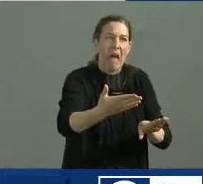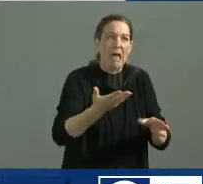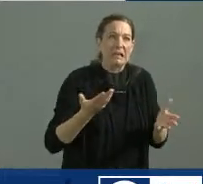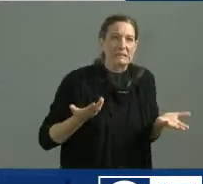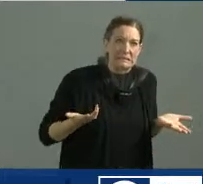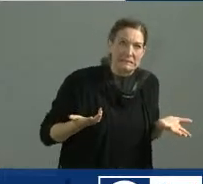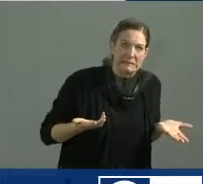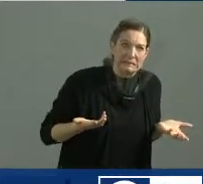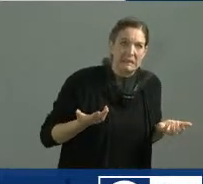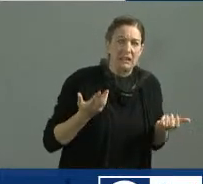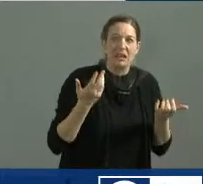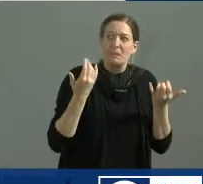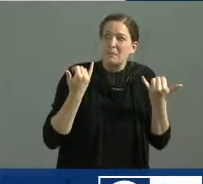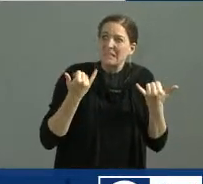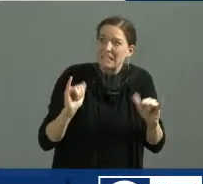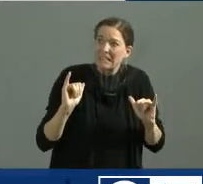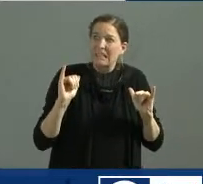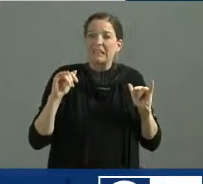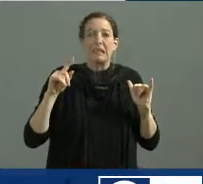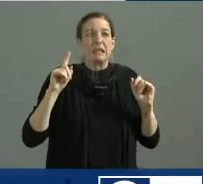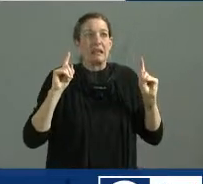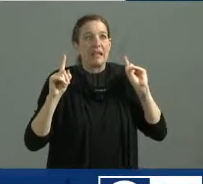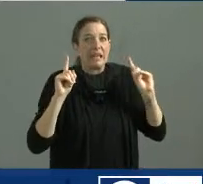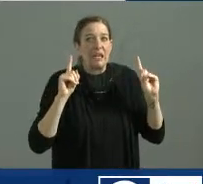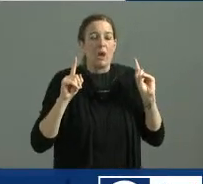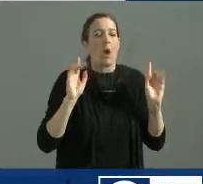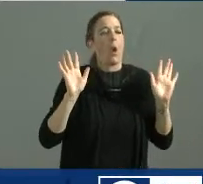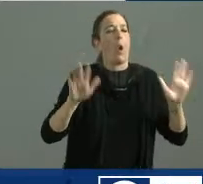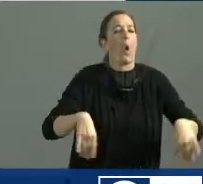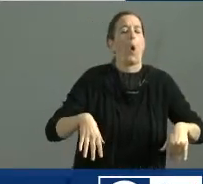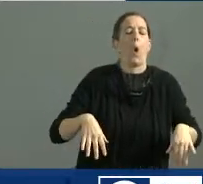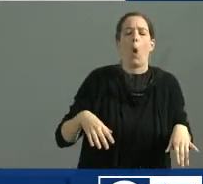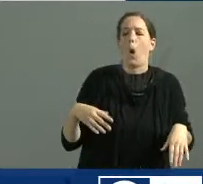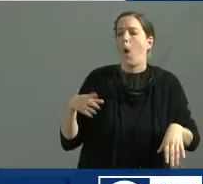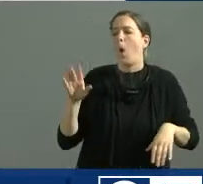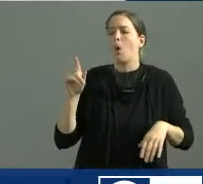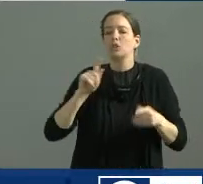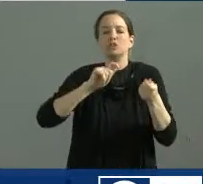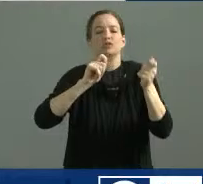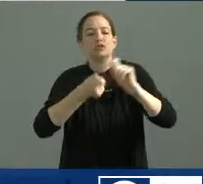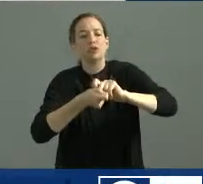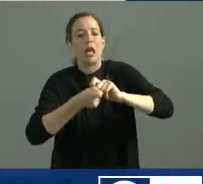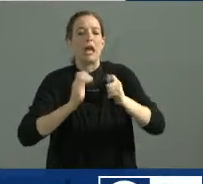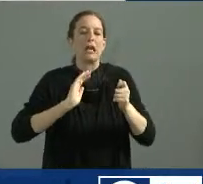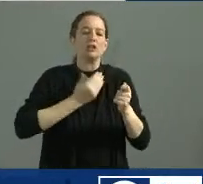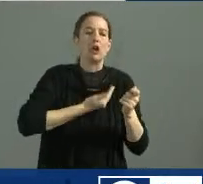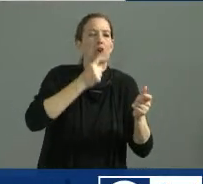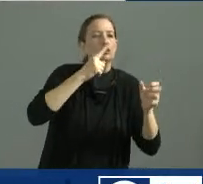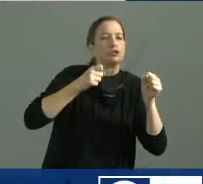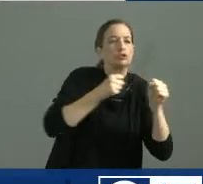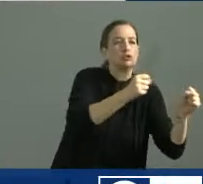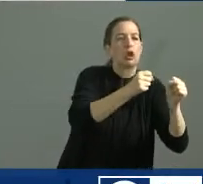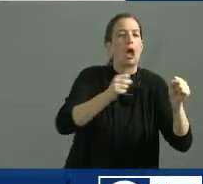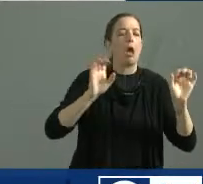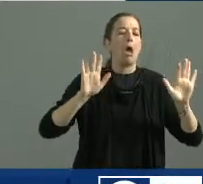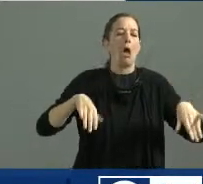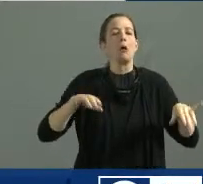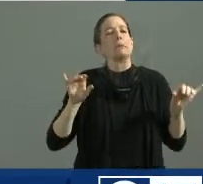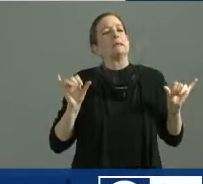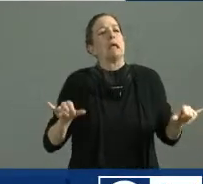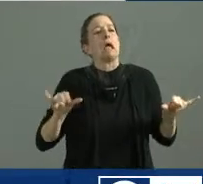keep hearing, oh, everything we're doing now, we don't need to change our mitigation strategies. We still got,